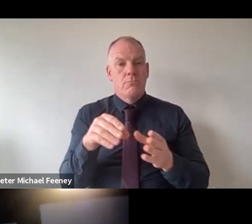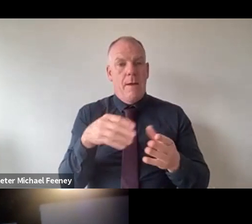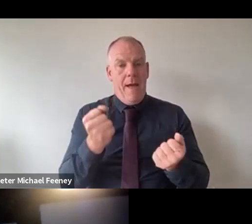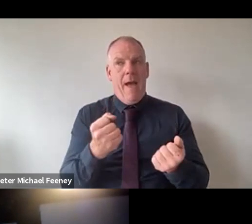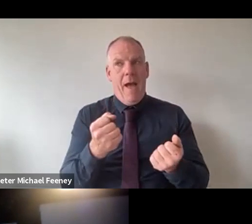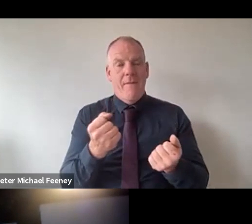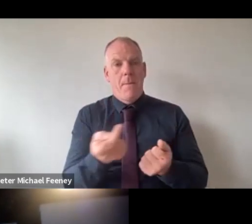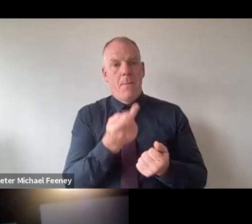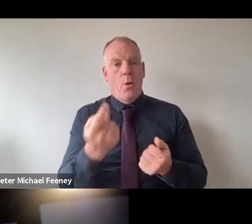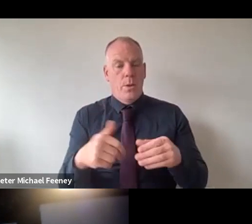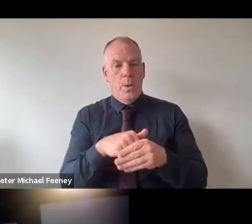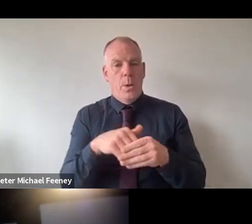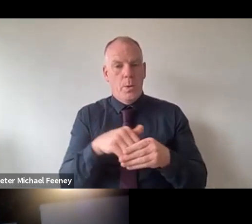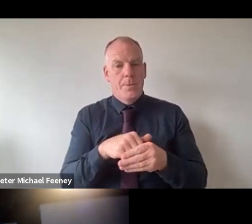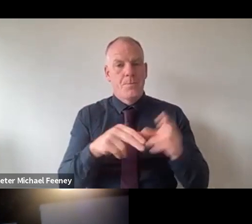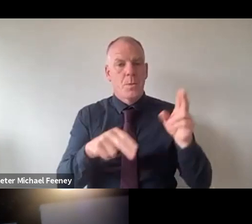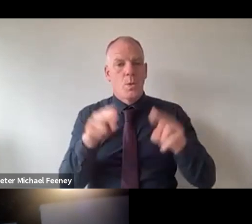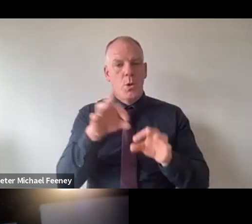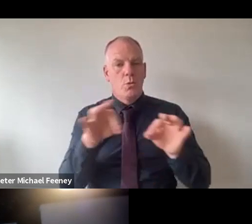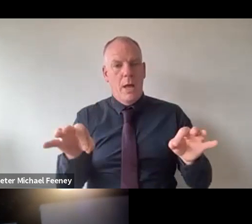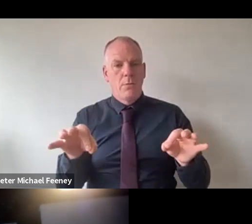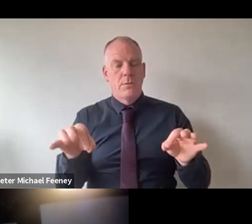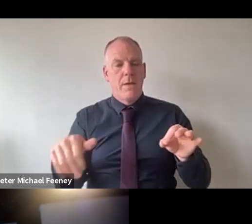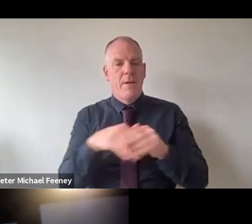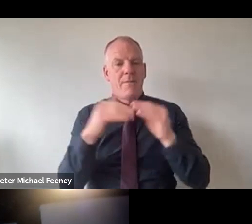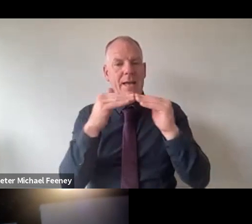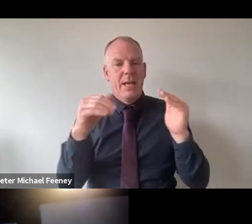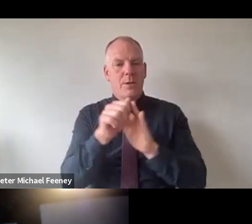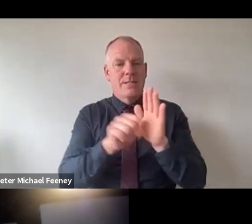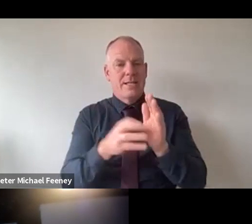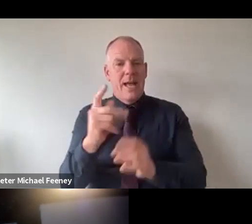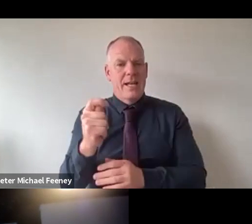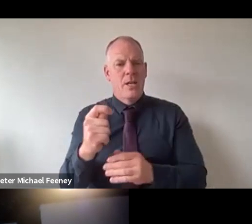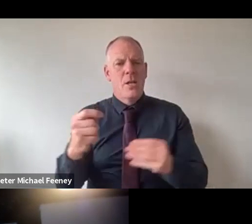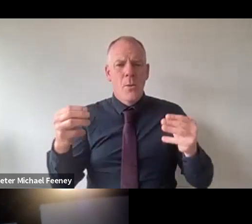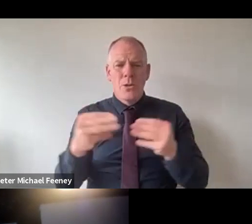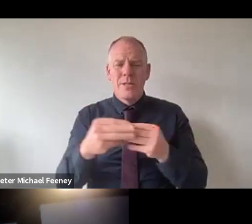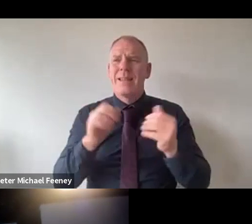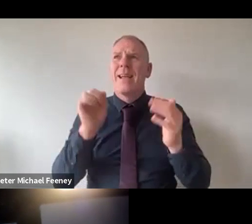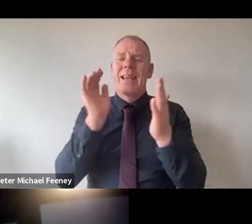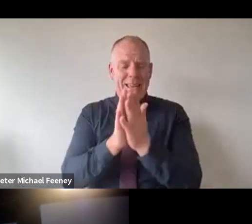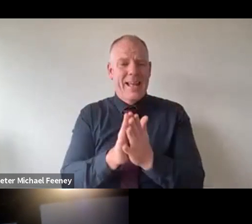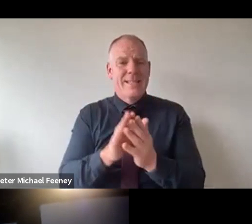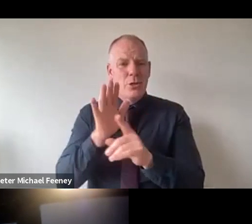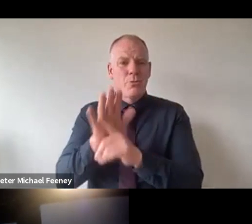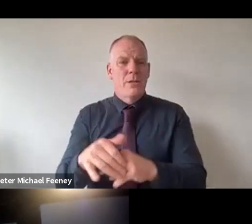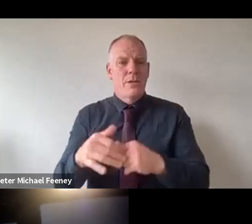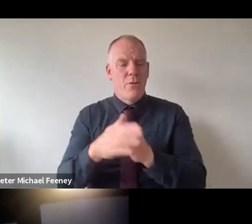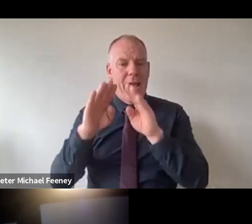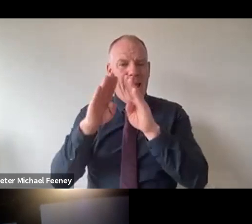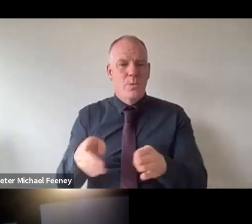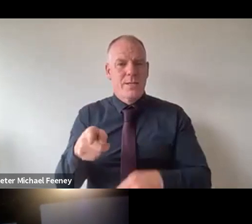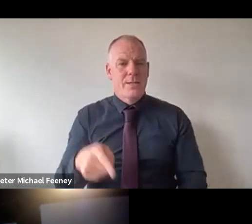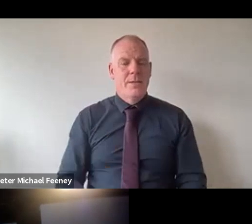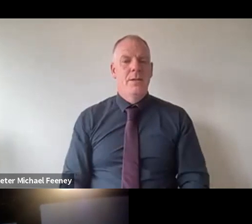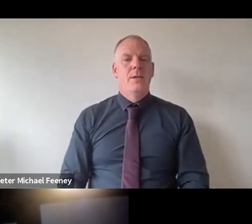assistance or social welfare payments as a new ground into the Equal Status Act to protect against discrimination in accommodation. So it is